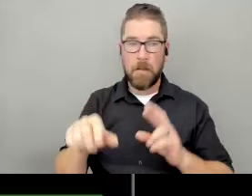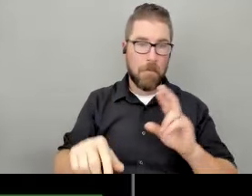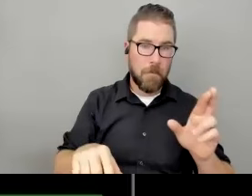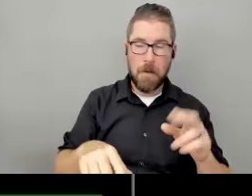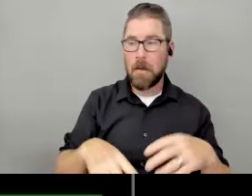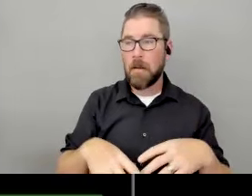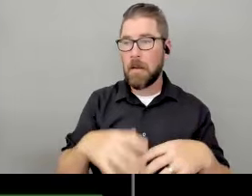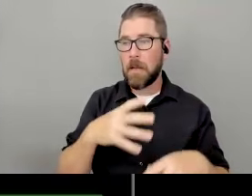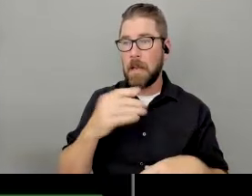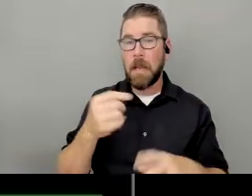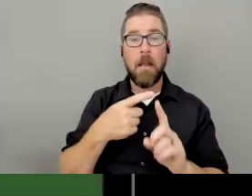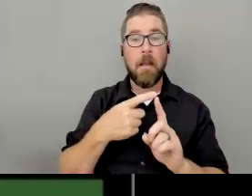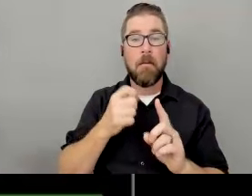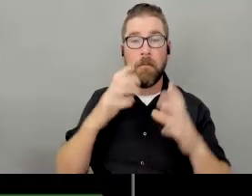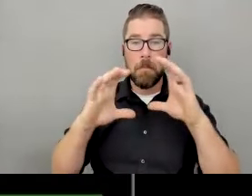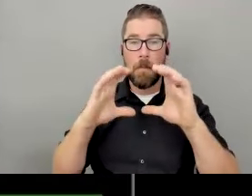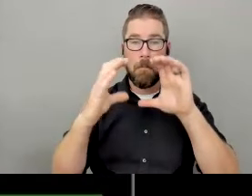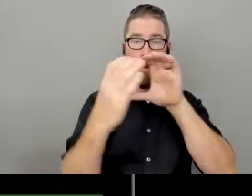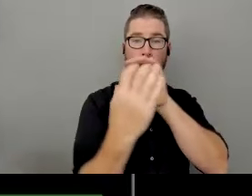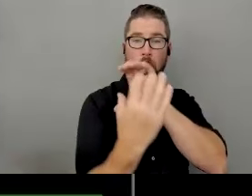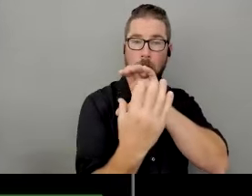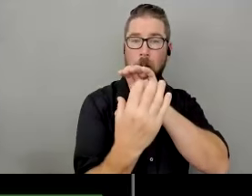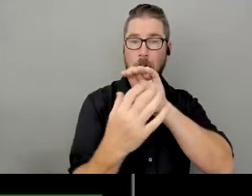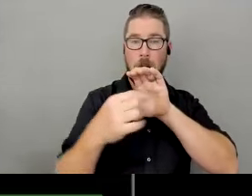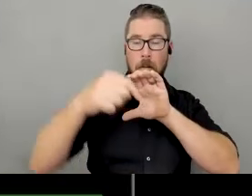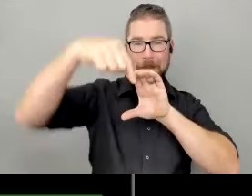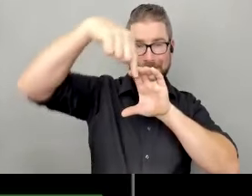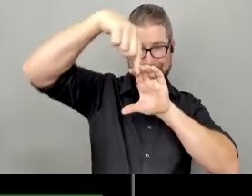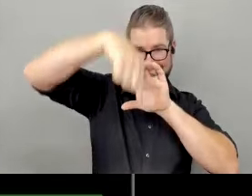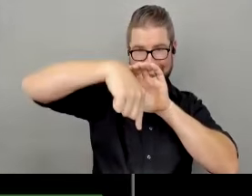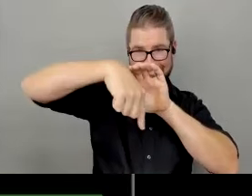And from the lateral was infratemporal.